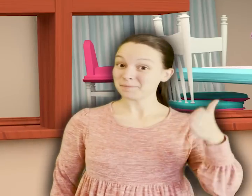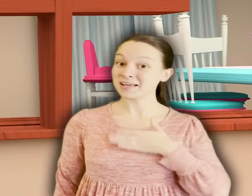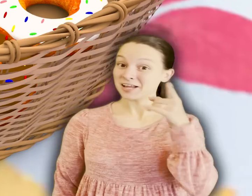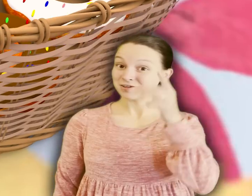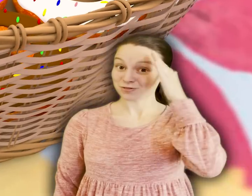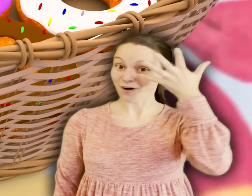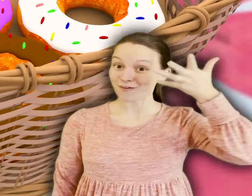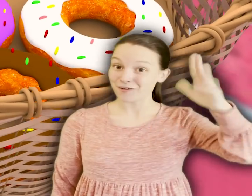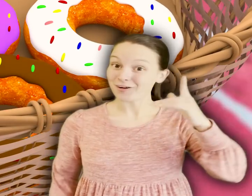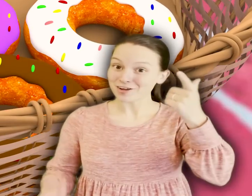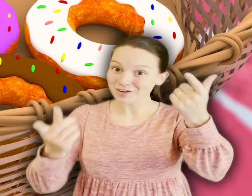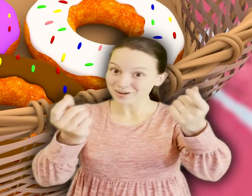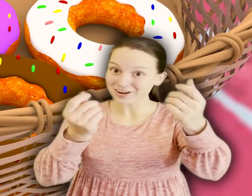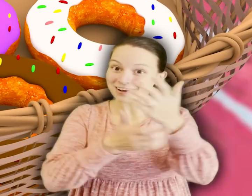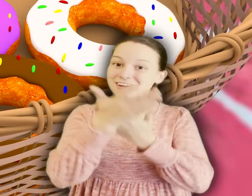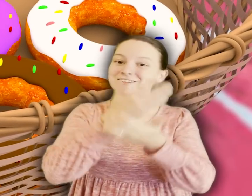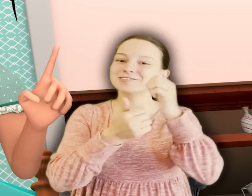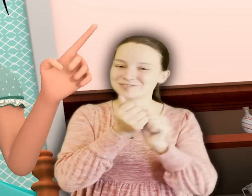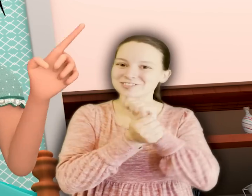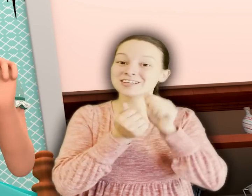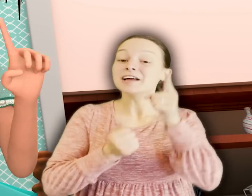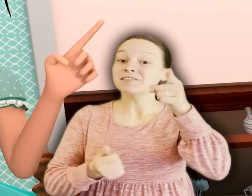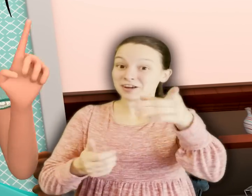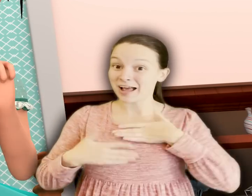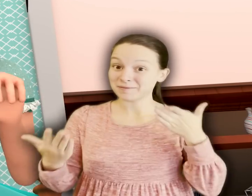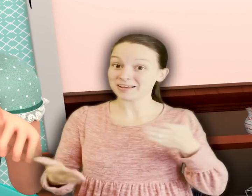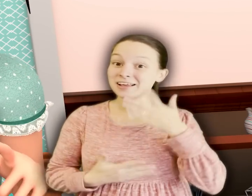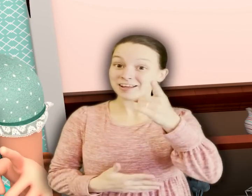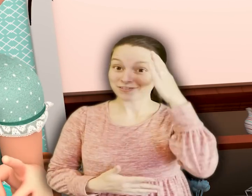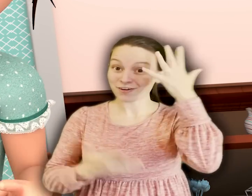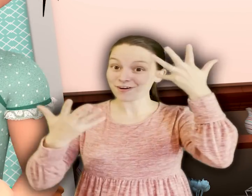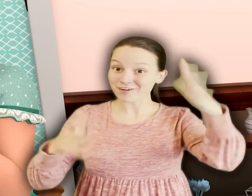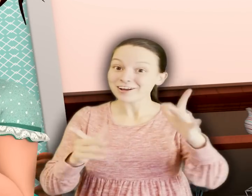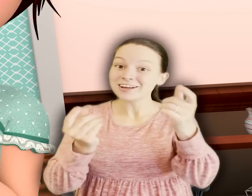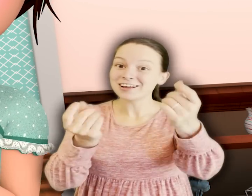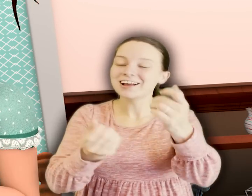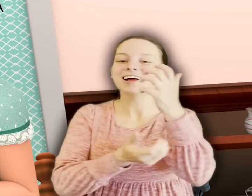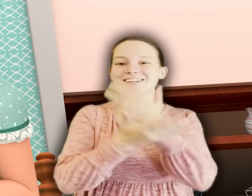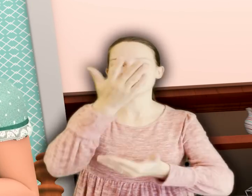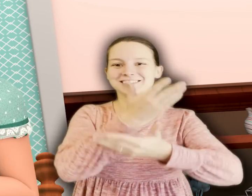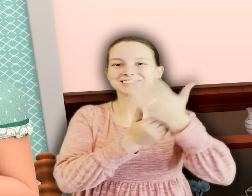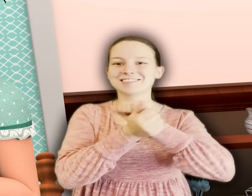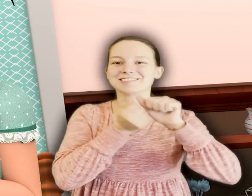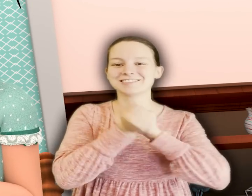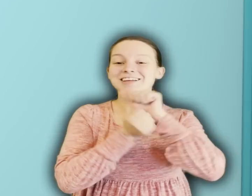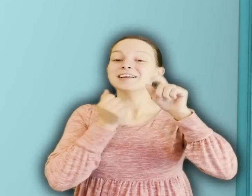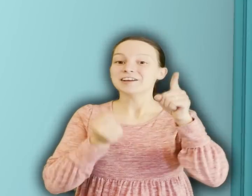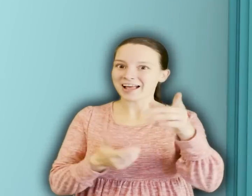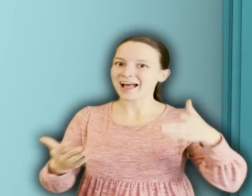if you're happy and you know it wash your hands if you're happy and you know it wash your